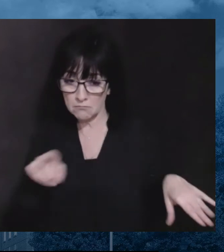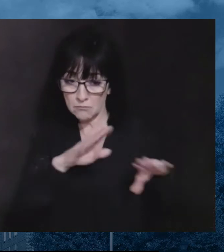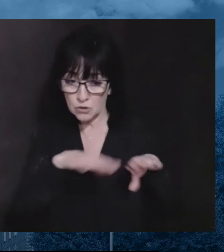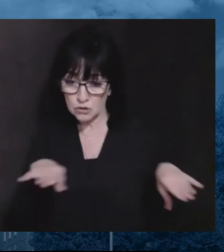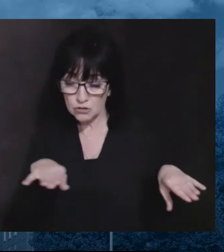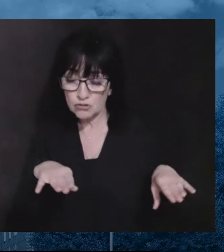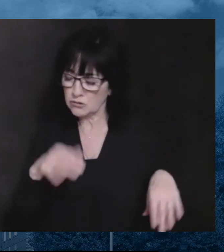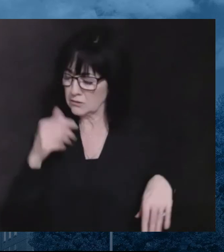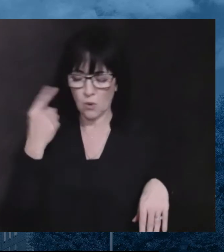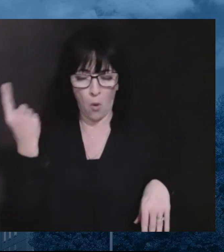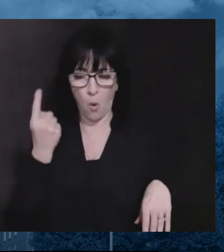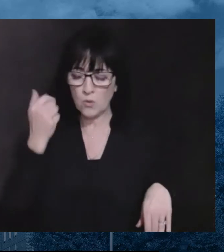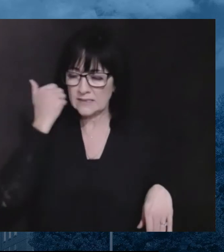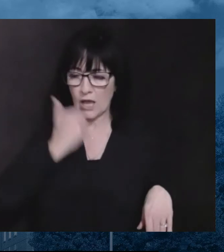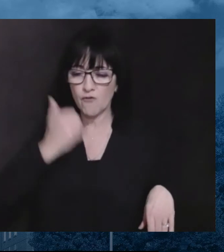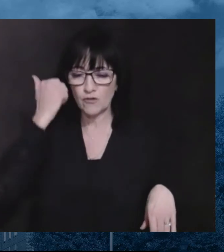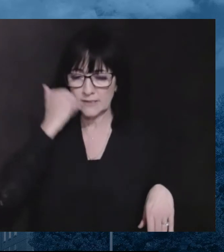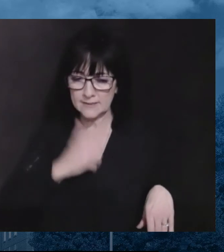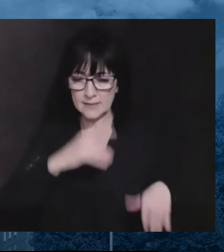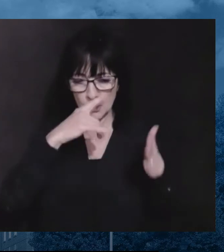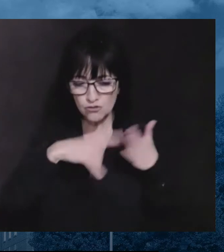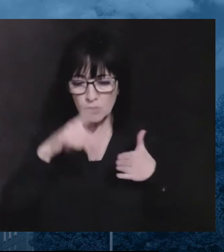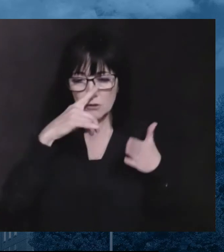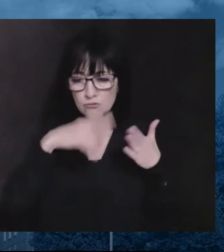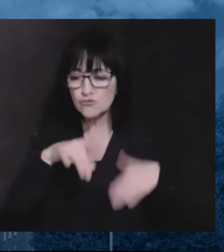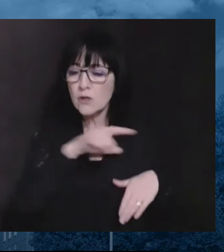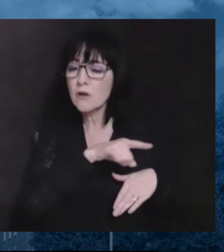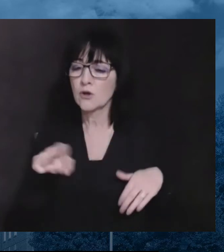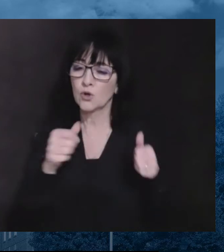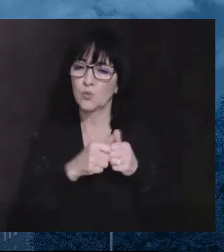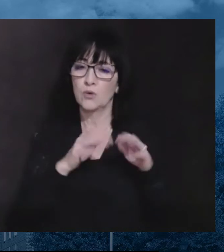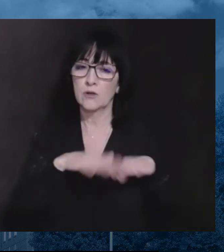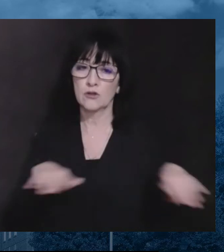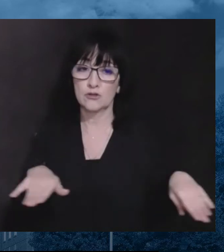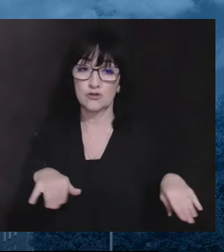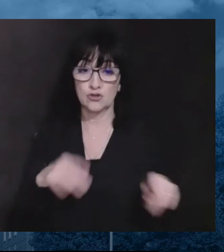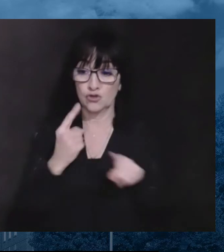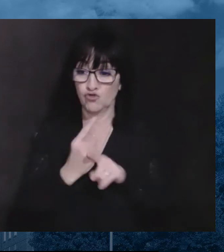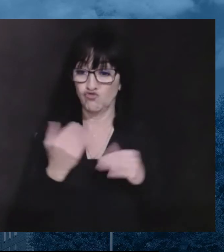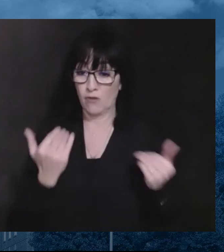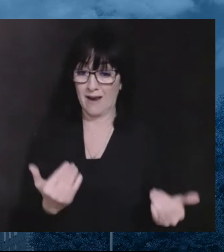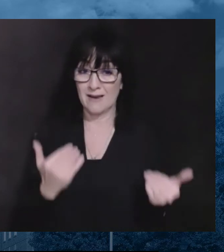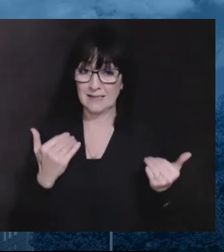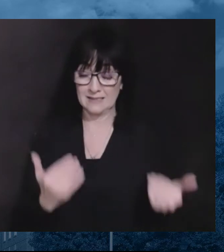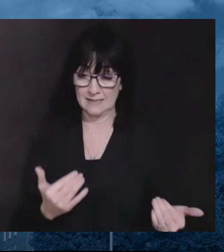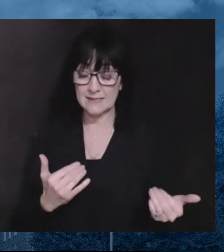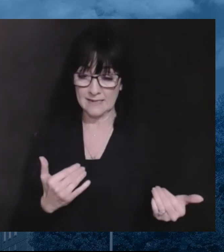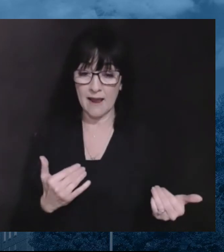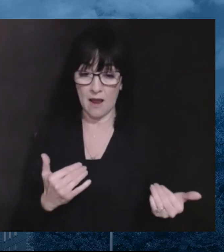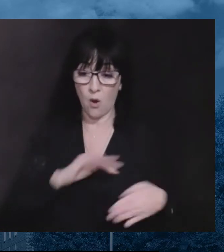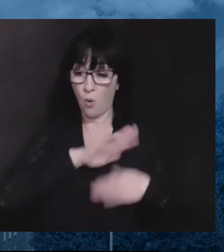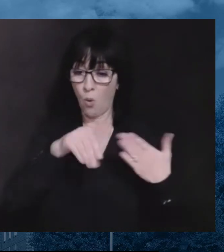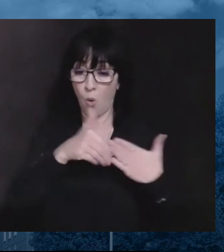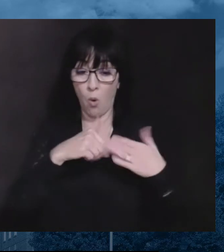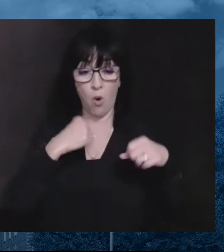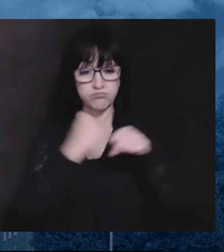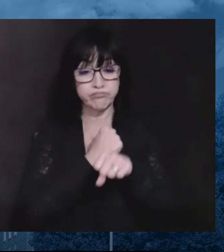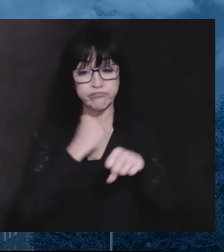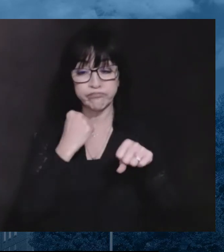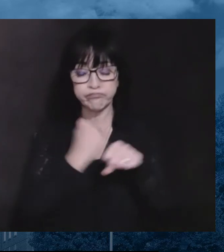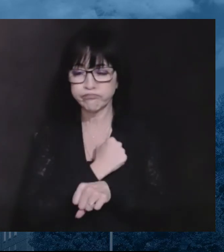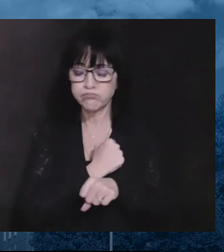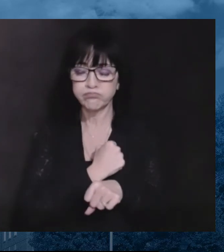basis, actually, in classrooms. At this point, we don't have any state data. We're getting